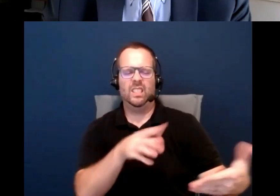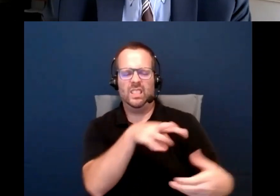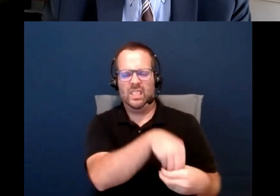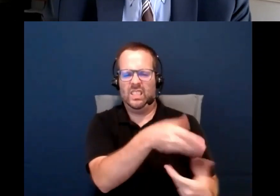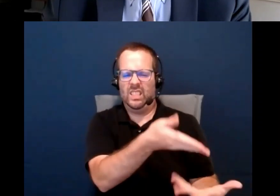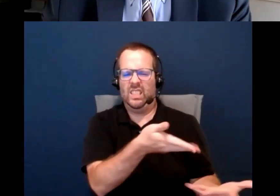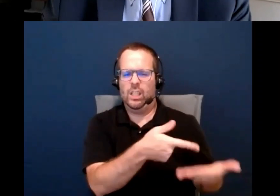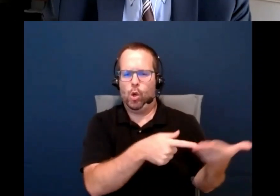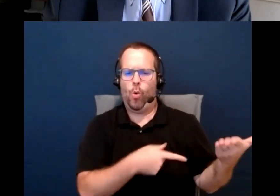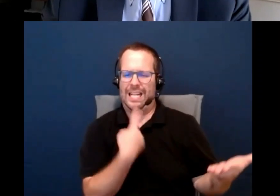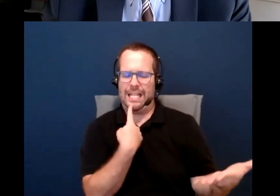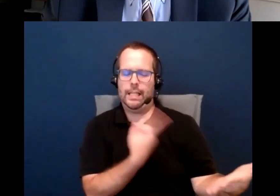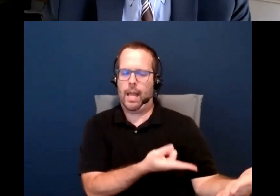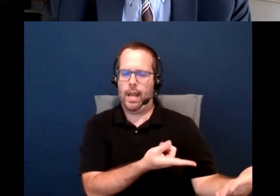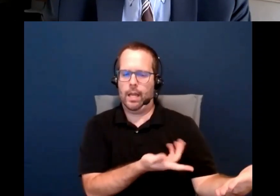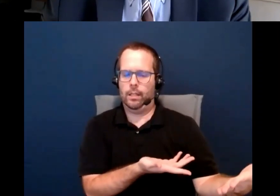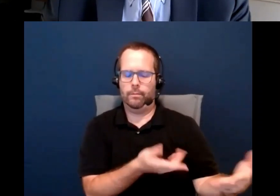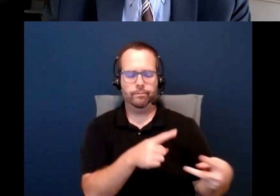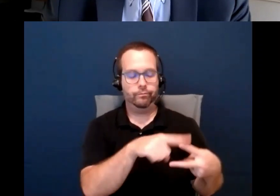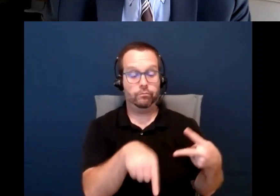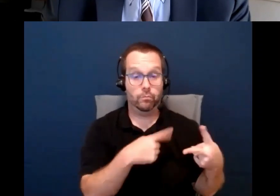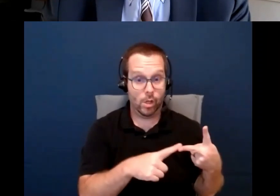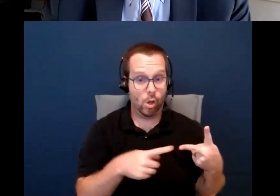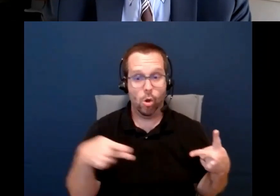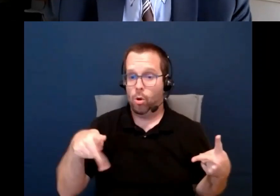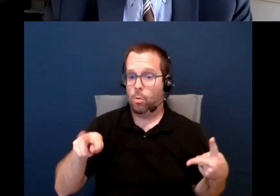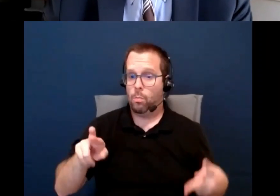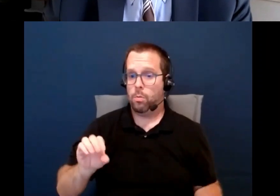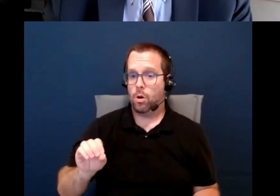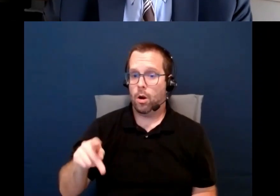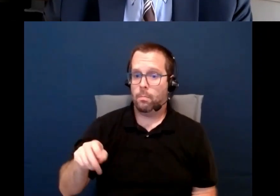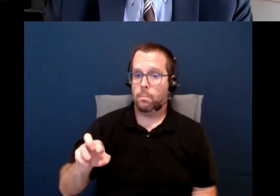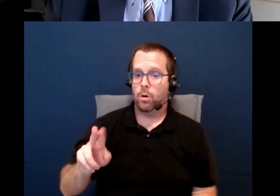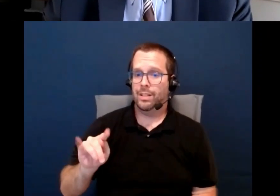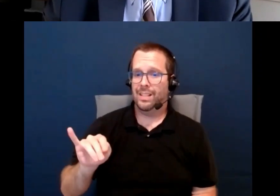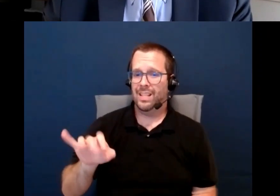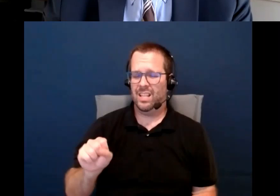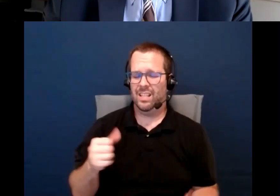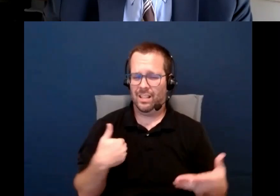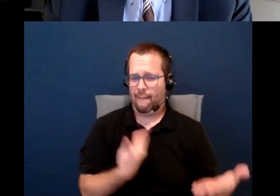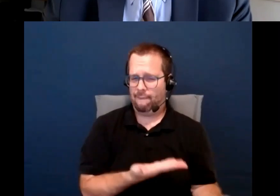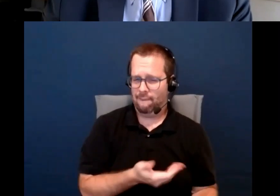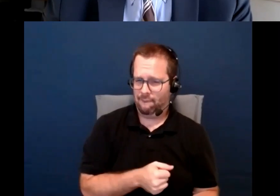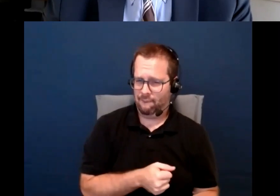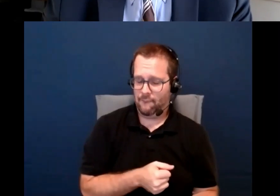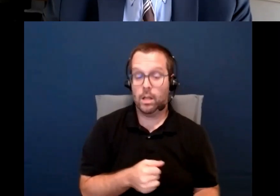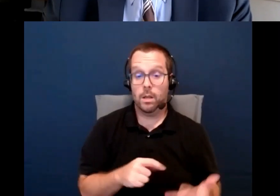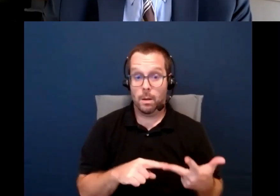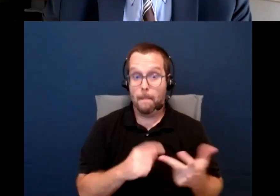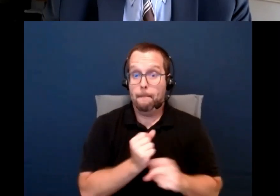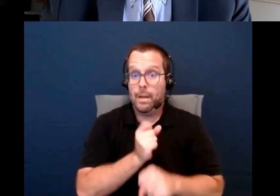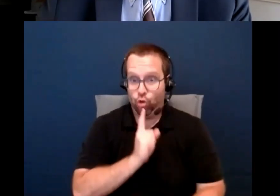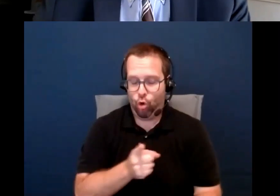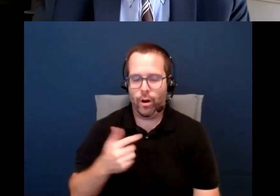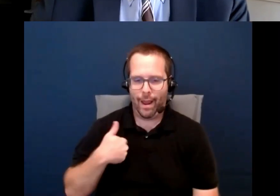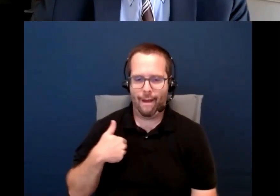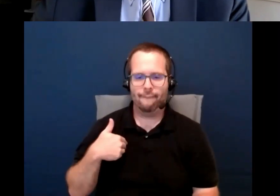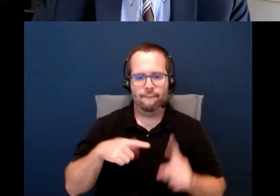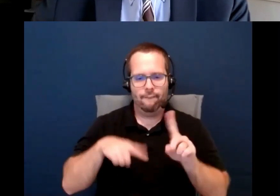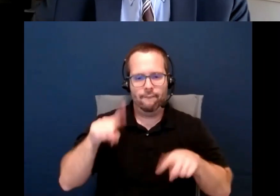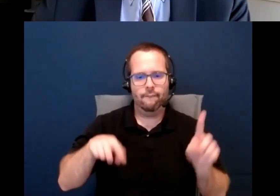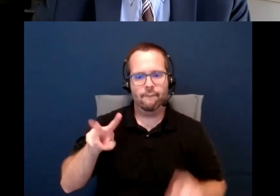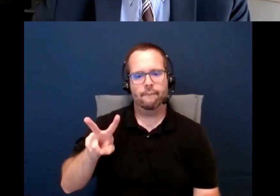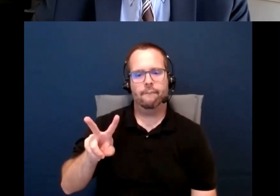them, making sure that they have variation, and then you will have a much better proposal.